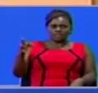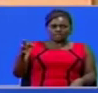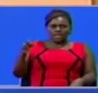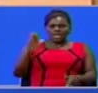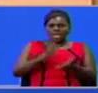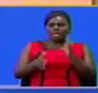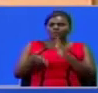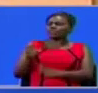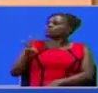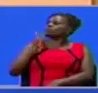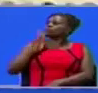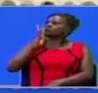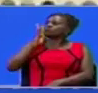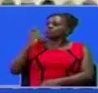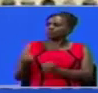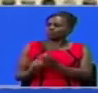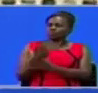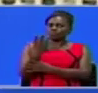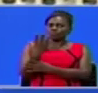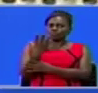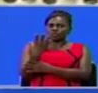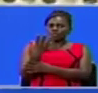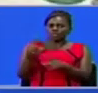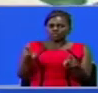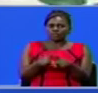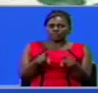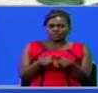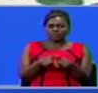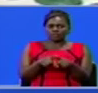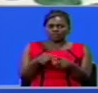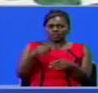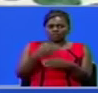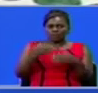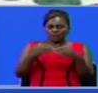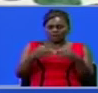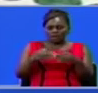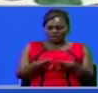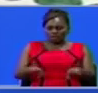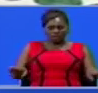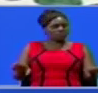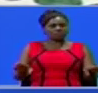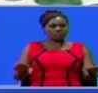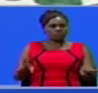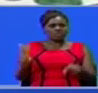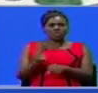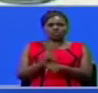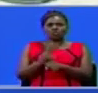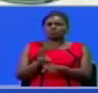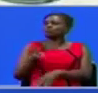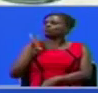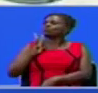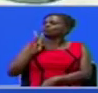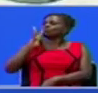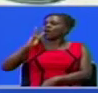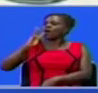bottles were used to set up a section of the walls, and instead of using tiles for the floor, it has been done using the bottom part of